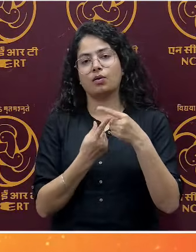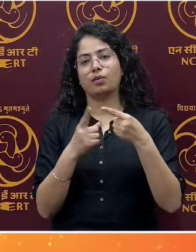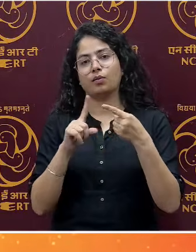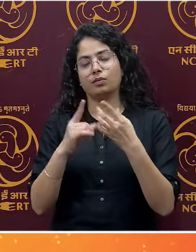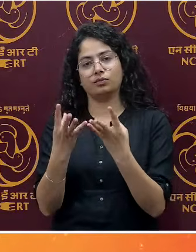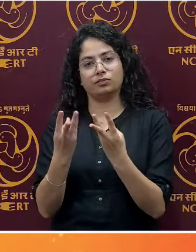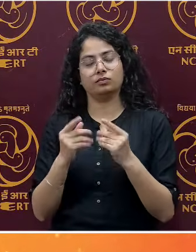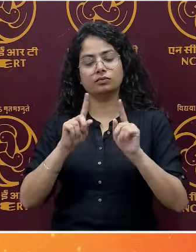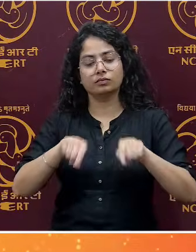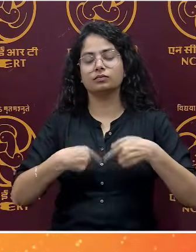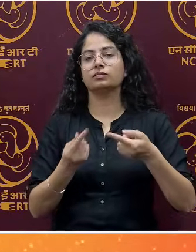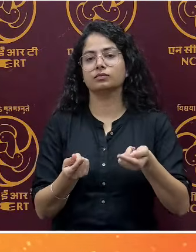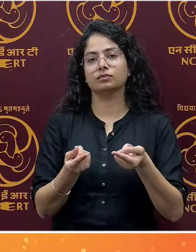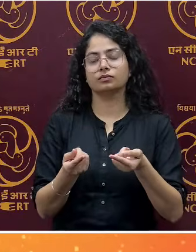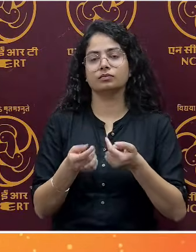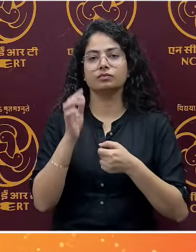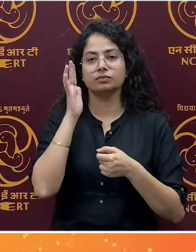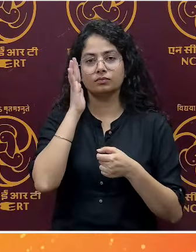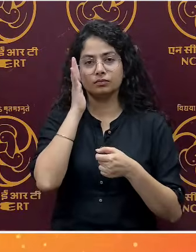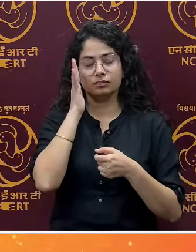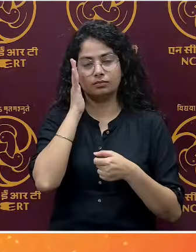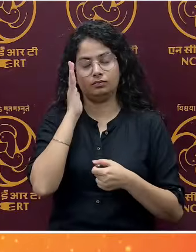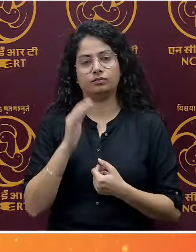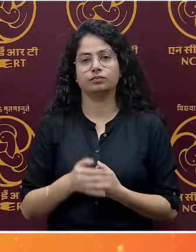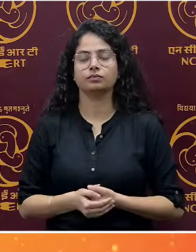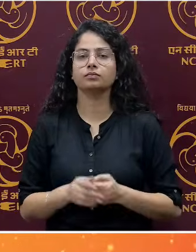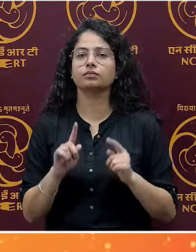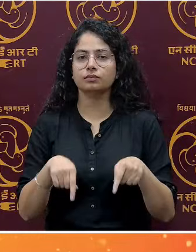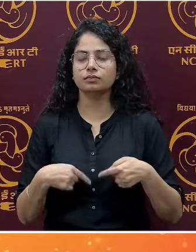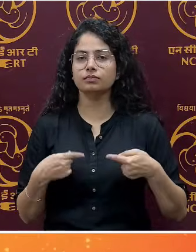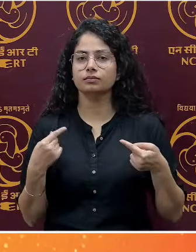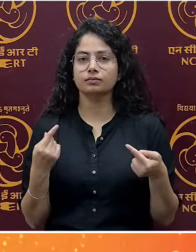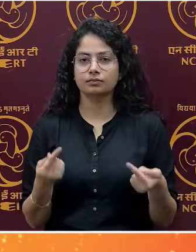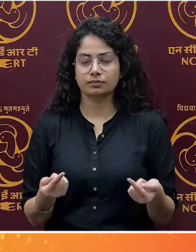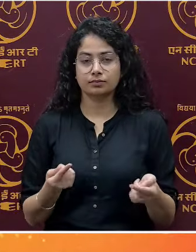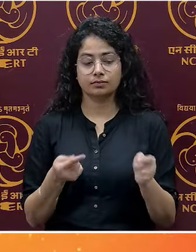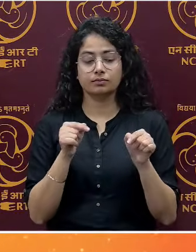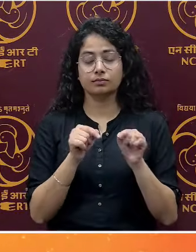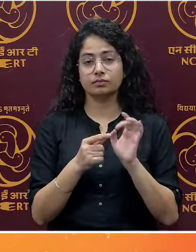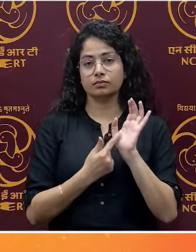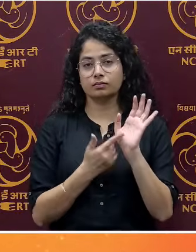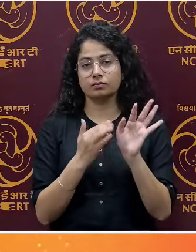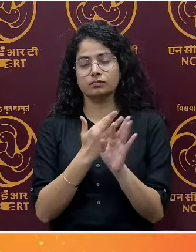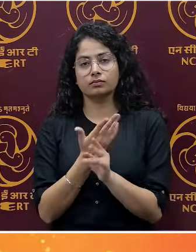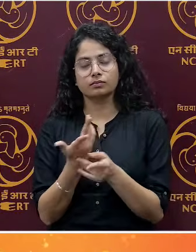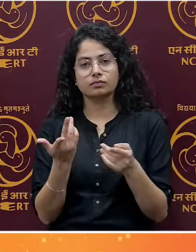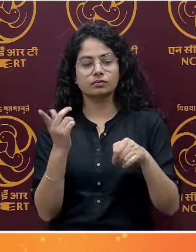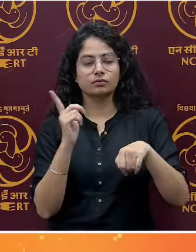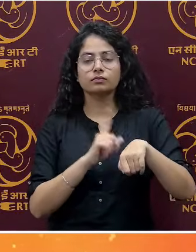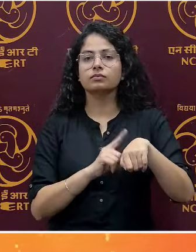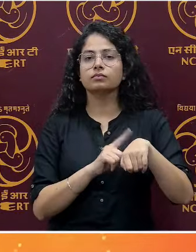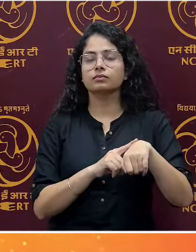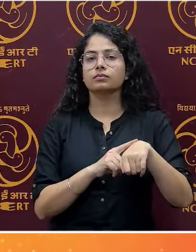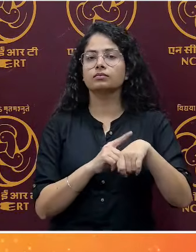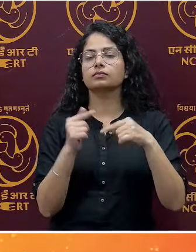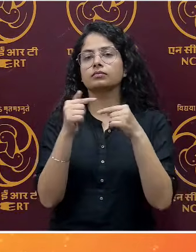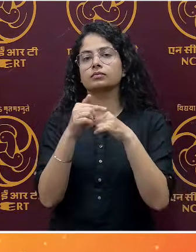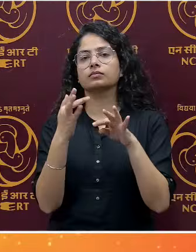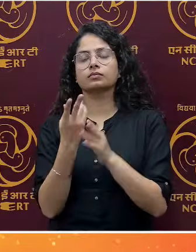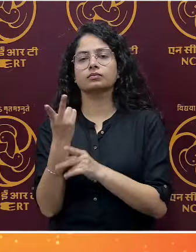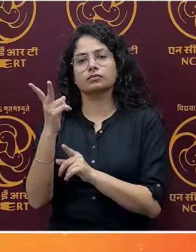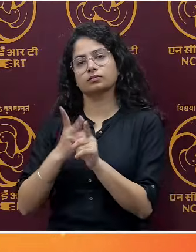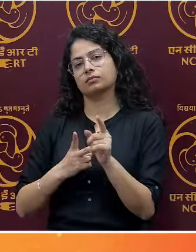to click on next. Now in the next state, it is showing that the time period is going to be 2